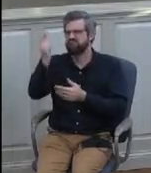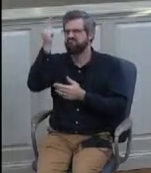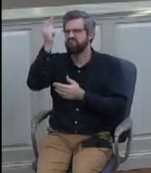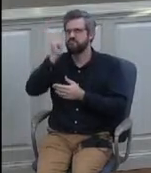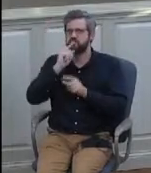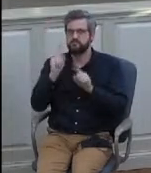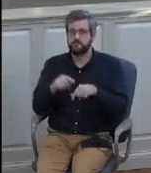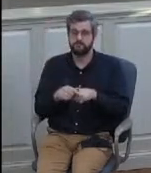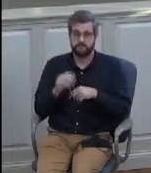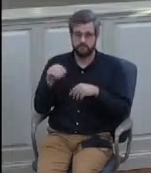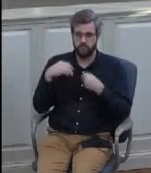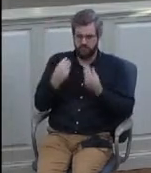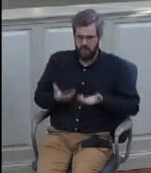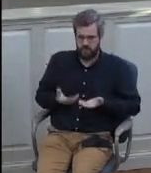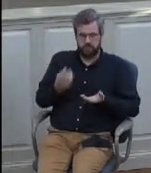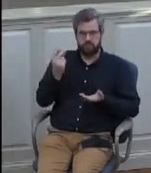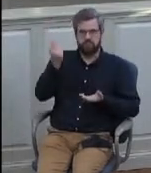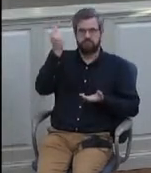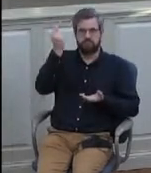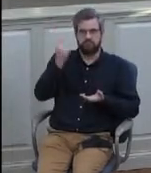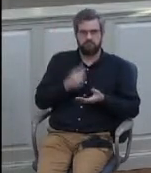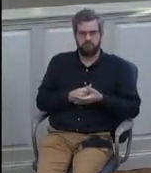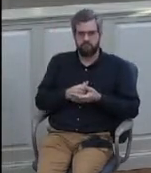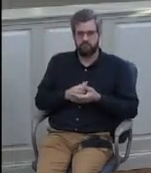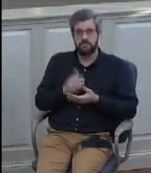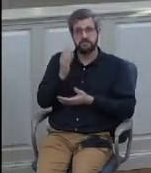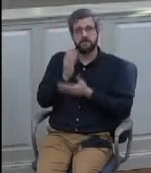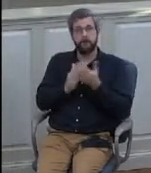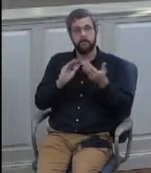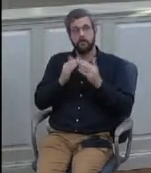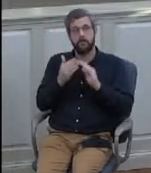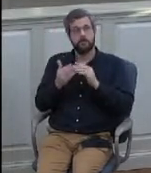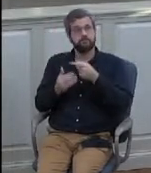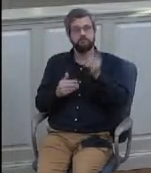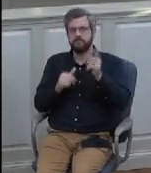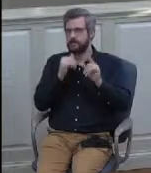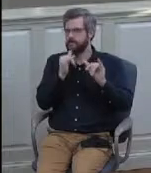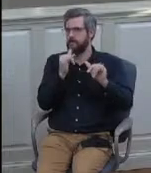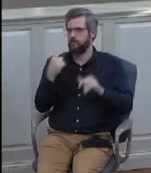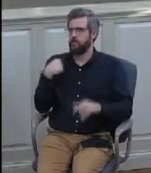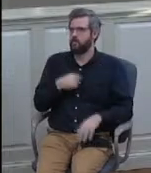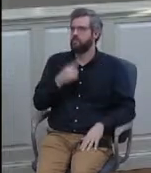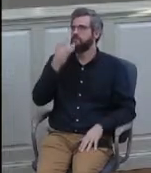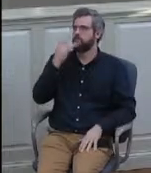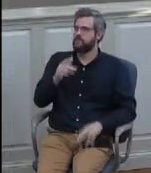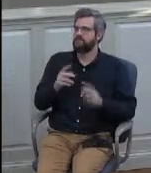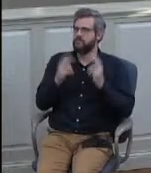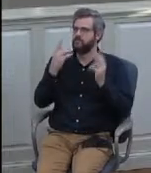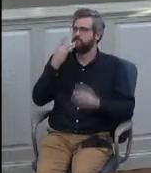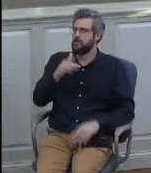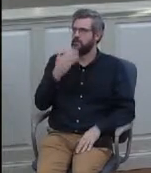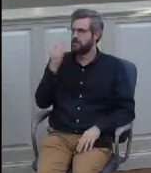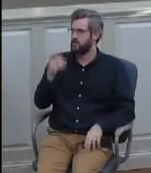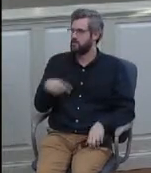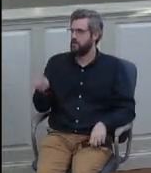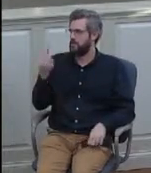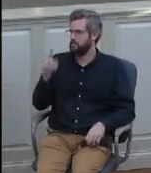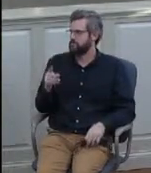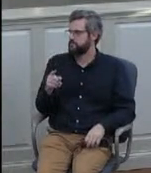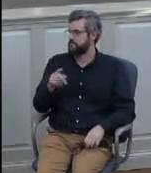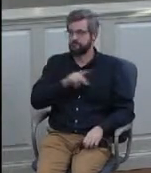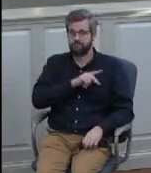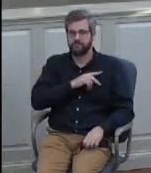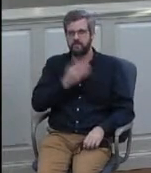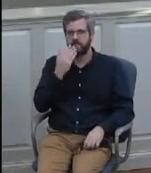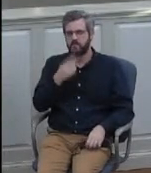like that. And, you know, there's some communities that don't have that. We're fortunate, very fortunate. So thank you, guys. We thank